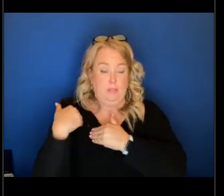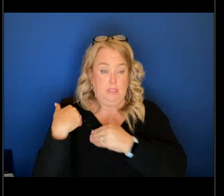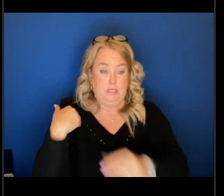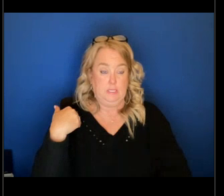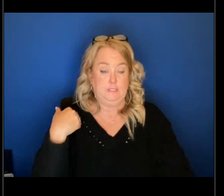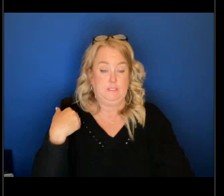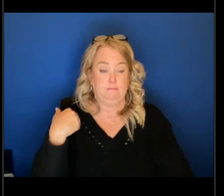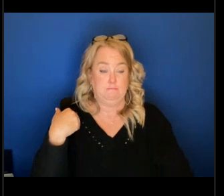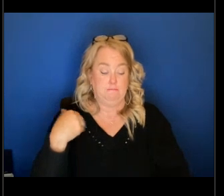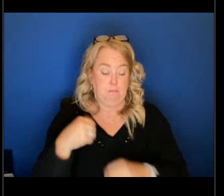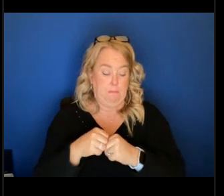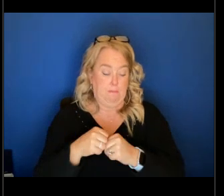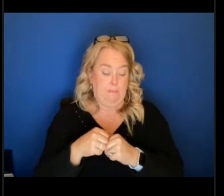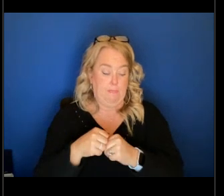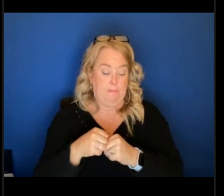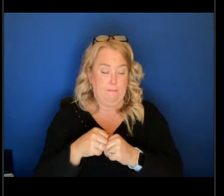liabilities.